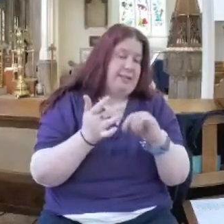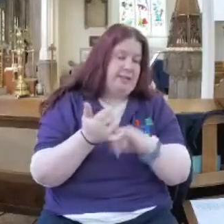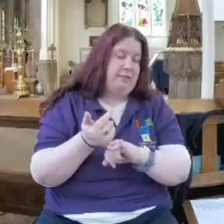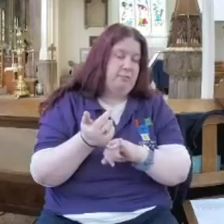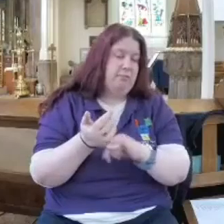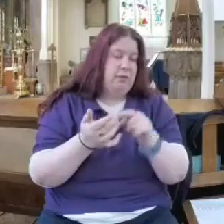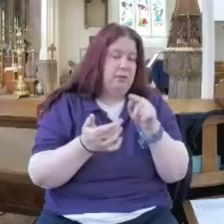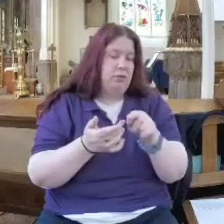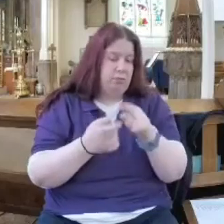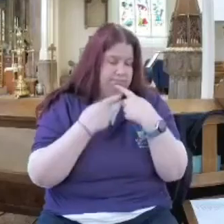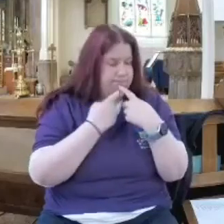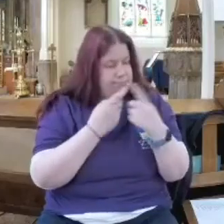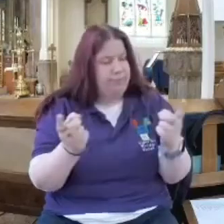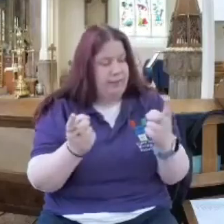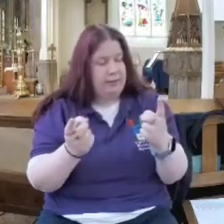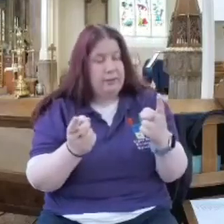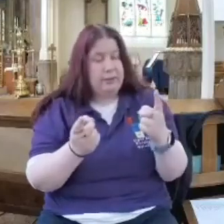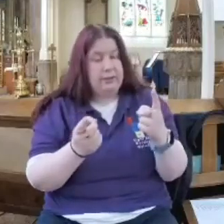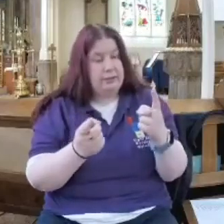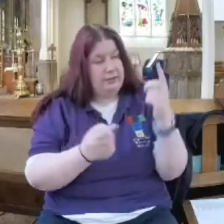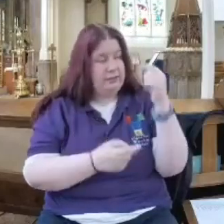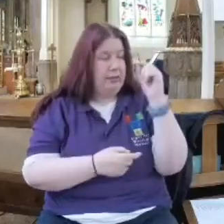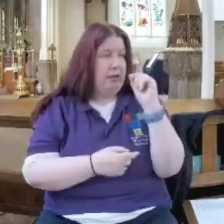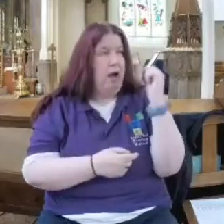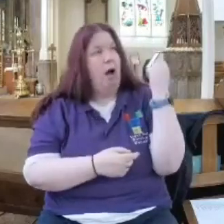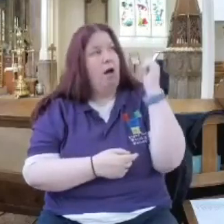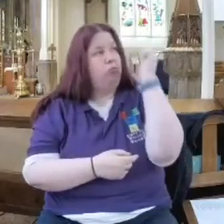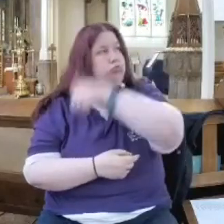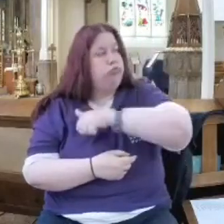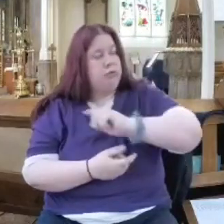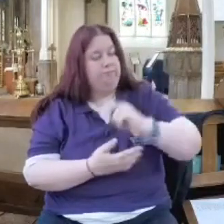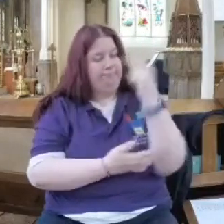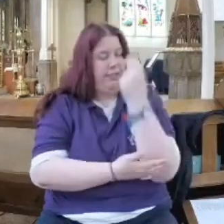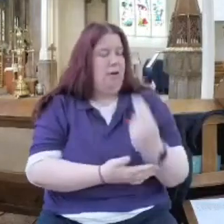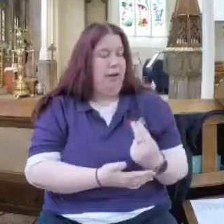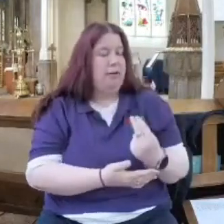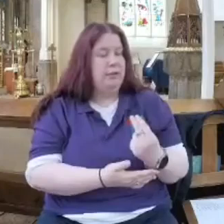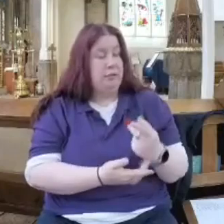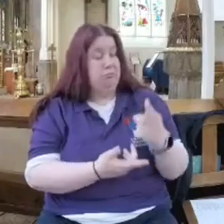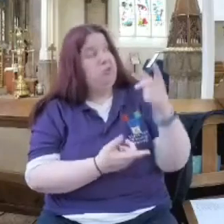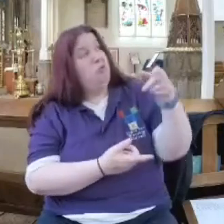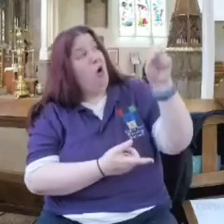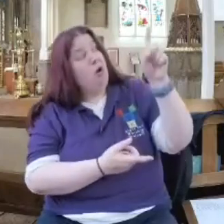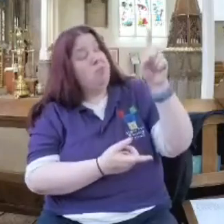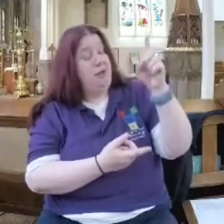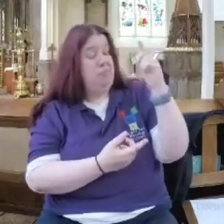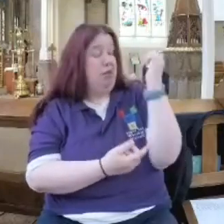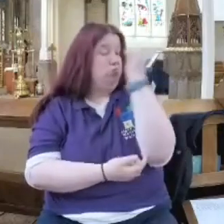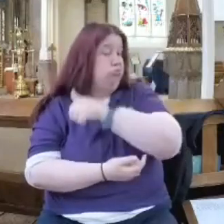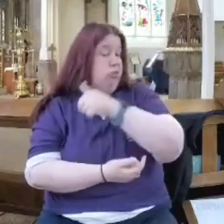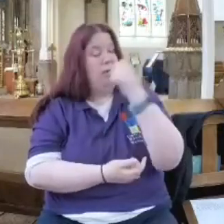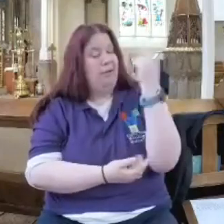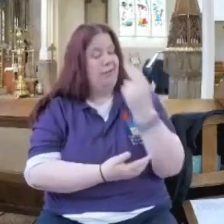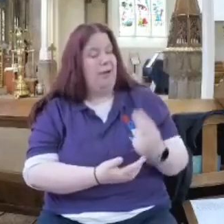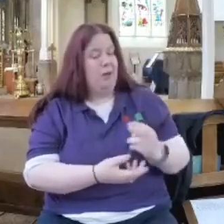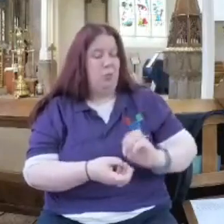design. This group of believers sees the hand of God, the intelligent designer, working in